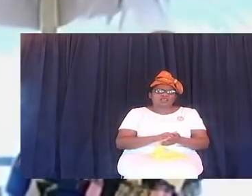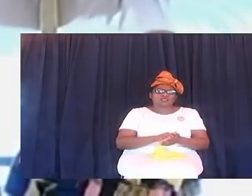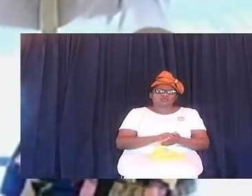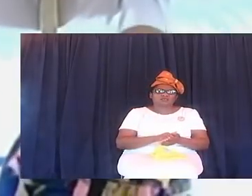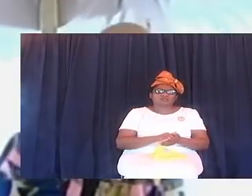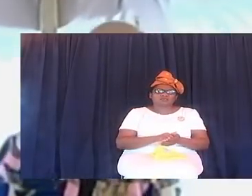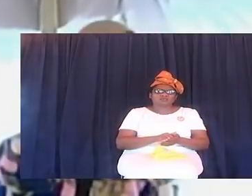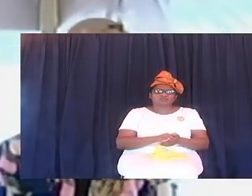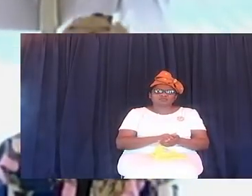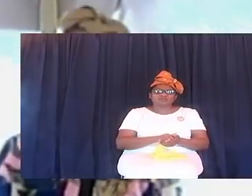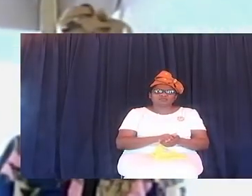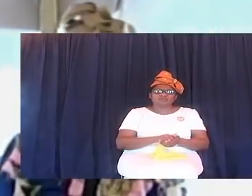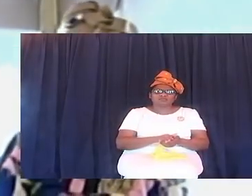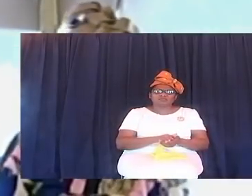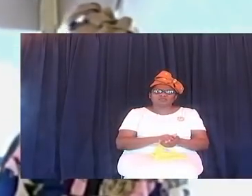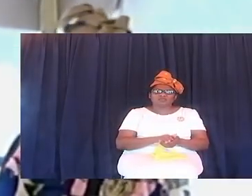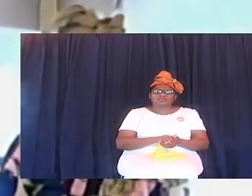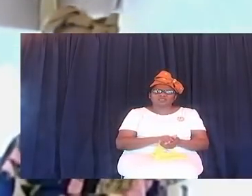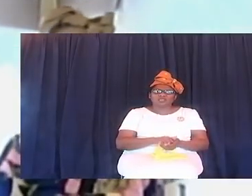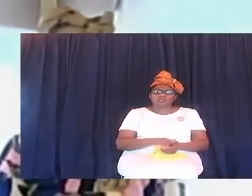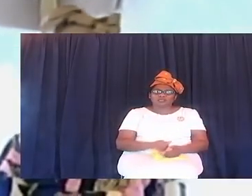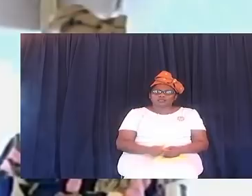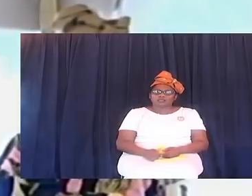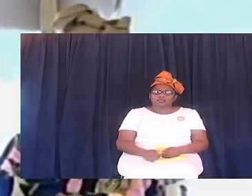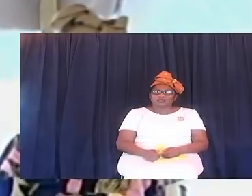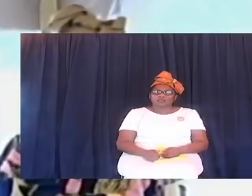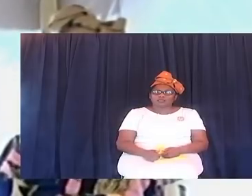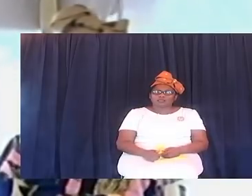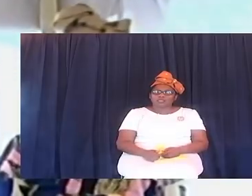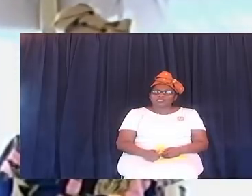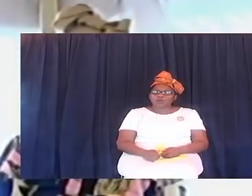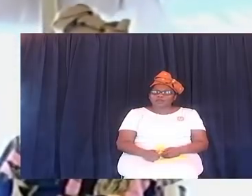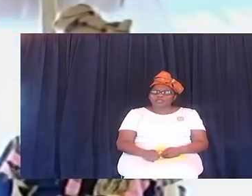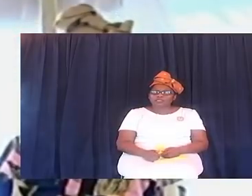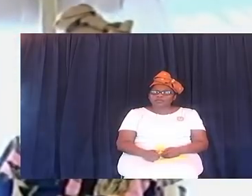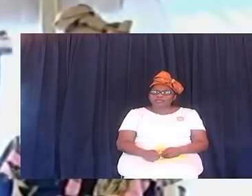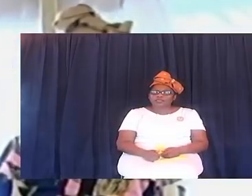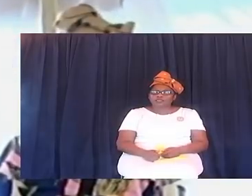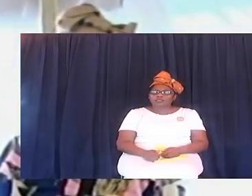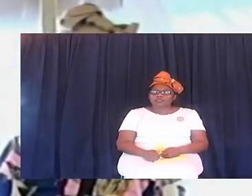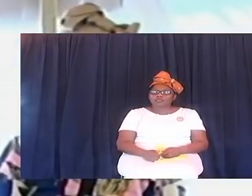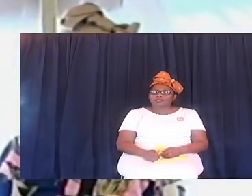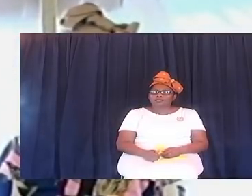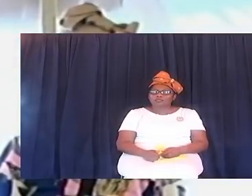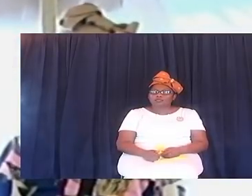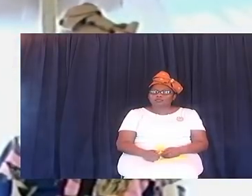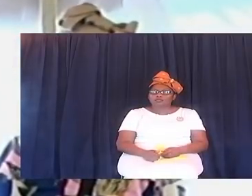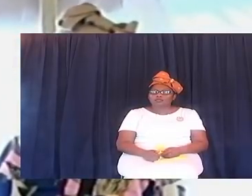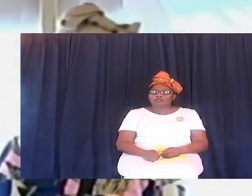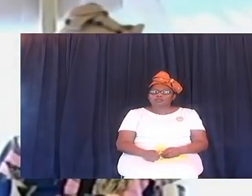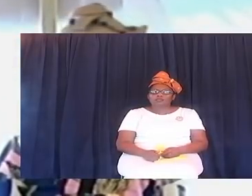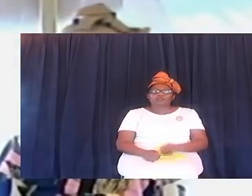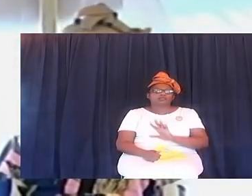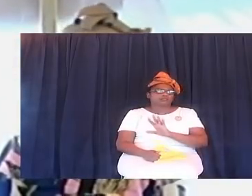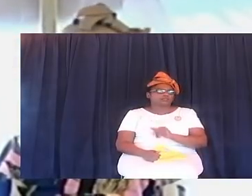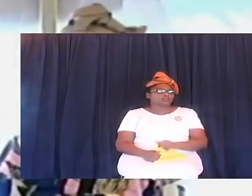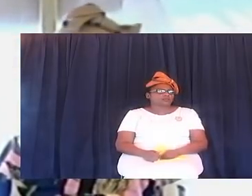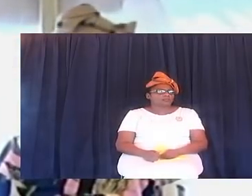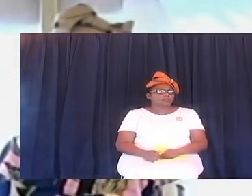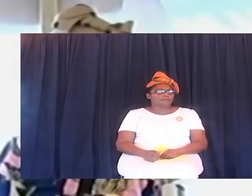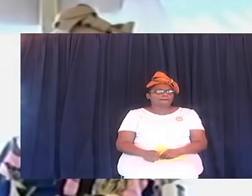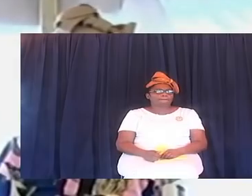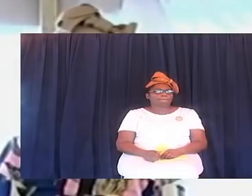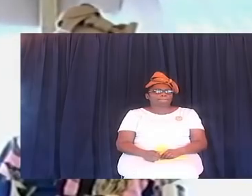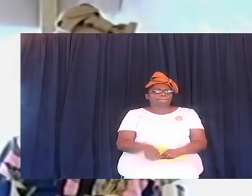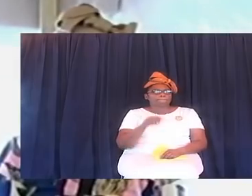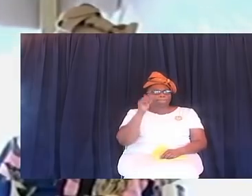she'll be happy. We're going to have a eulogy reading from her daughter, Sister Kadeen McLean.